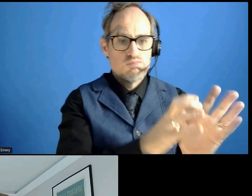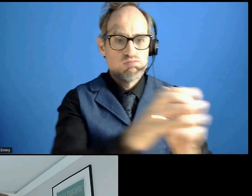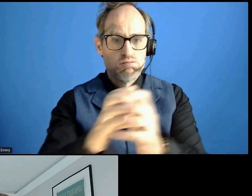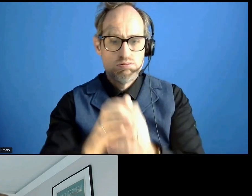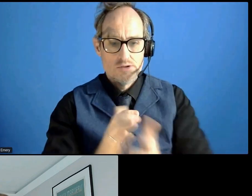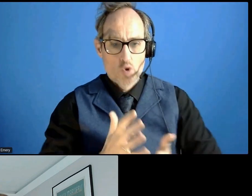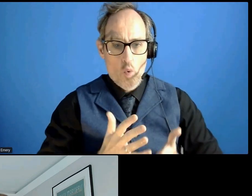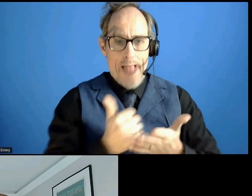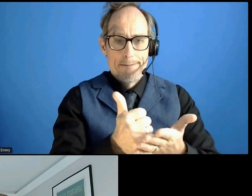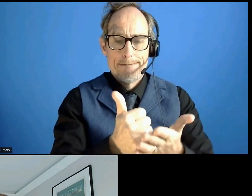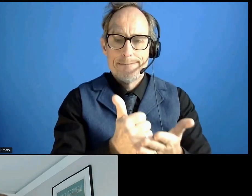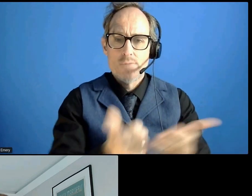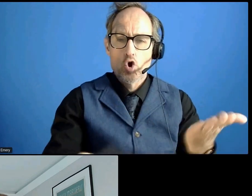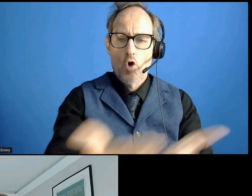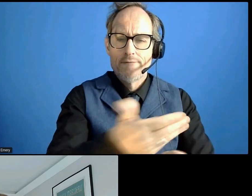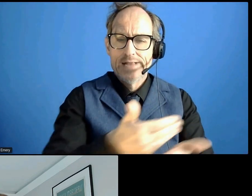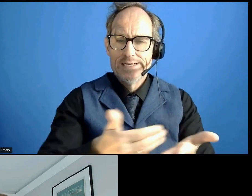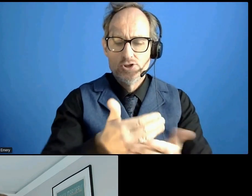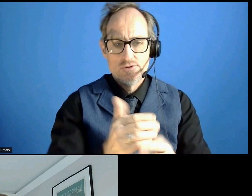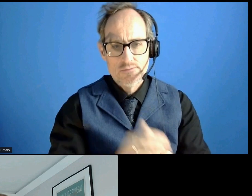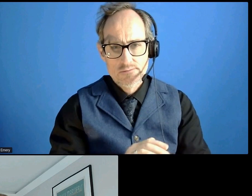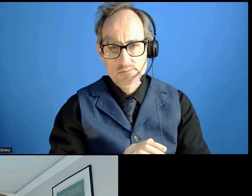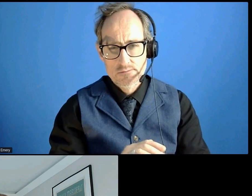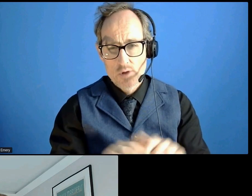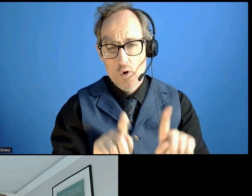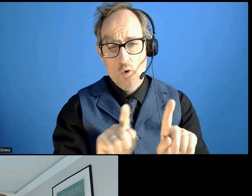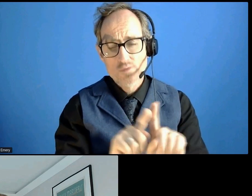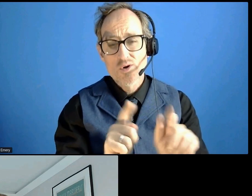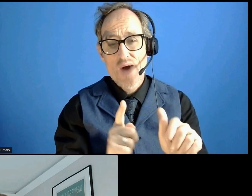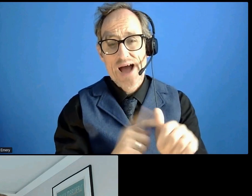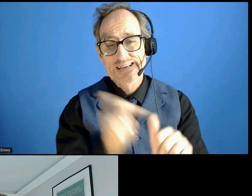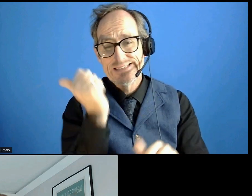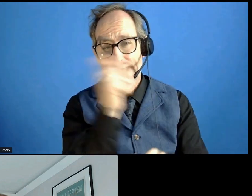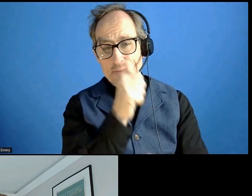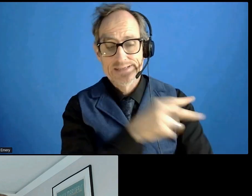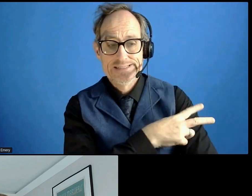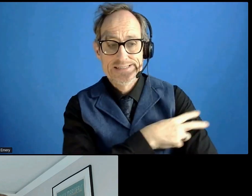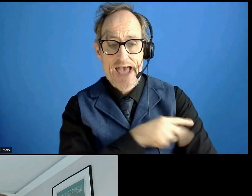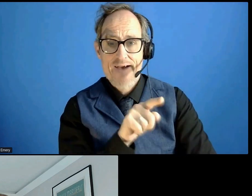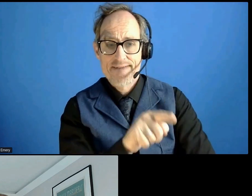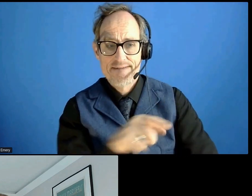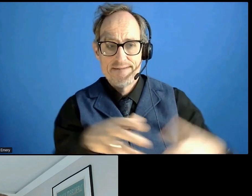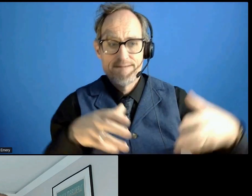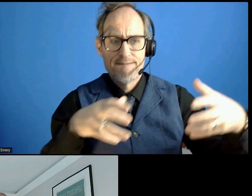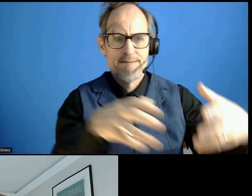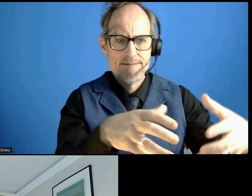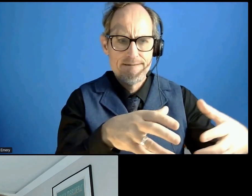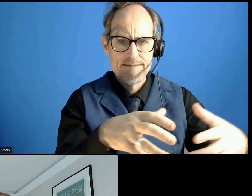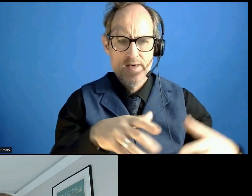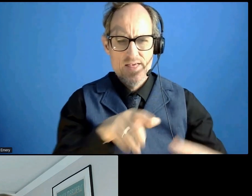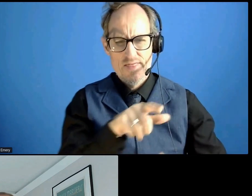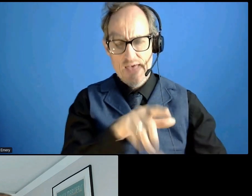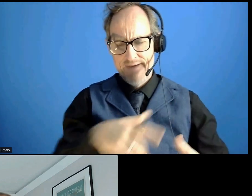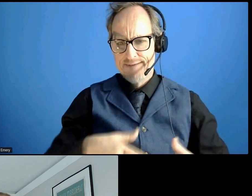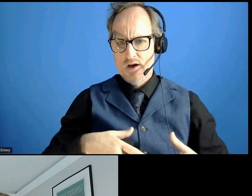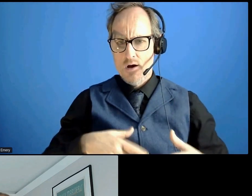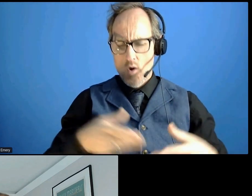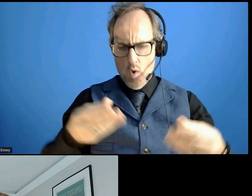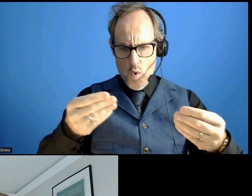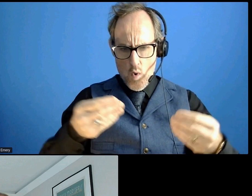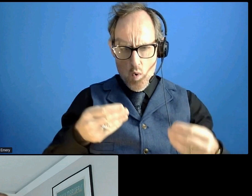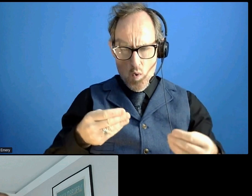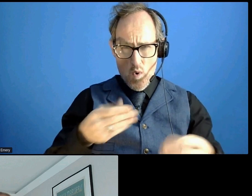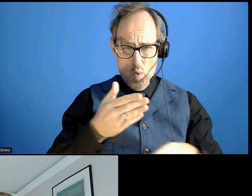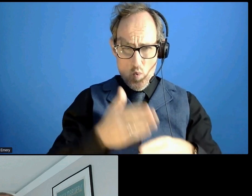There's also, as academic members of staff, there's always a worry around, is this going to increase my workload? If there's